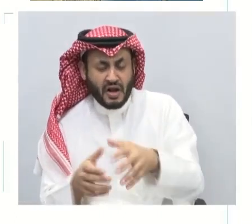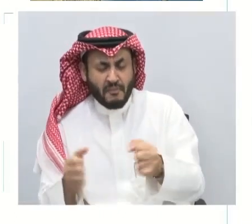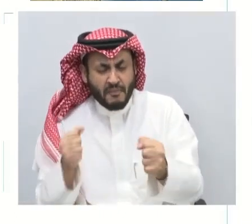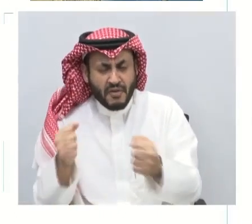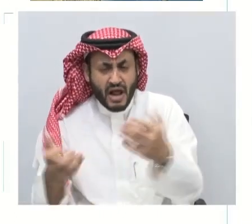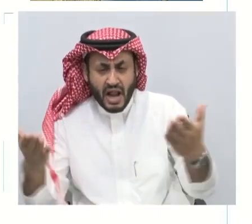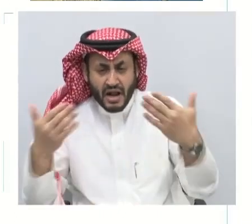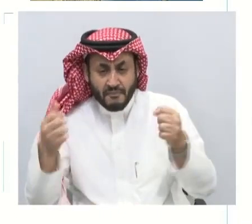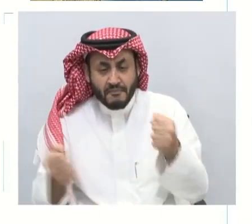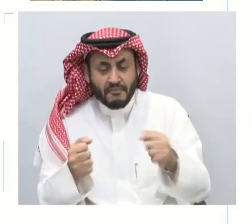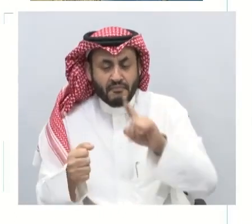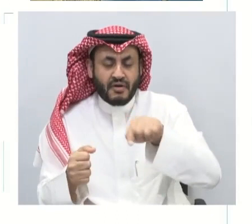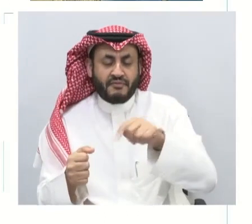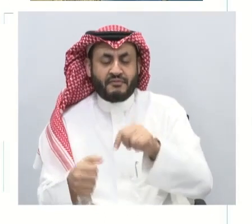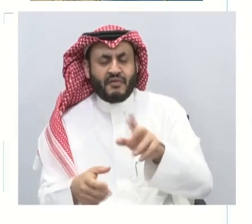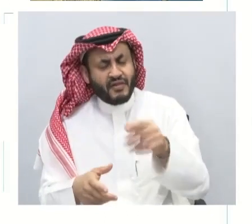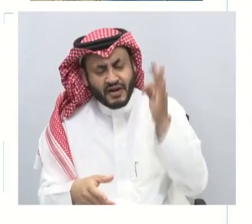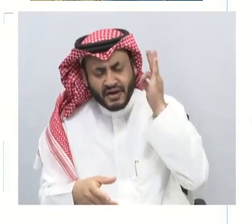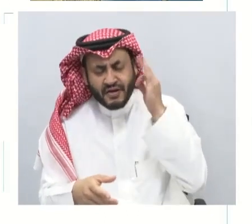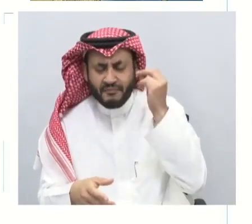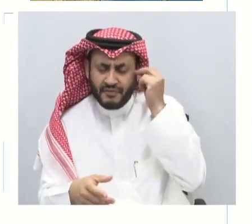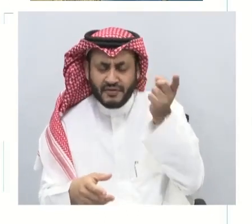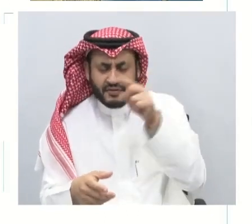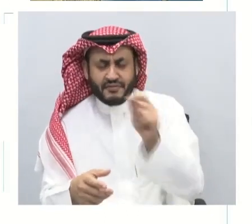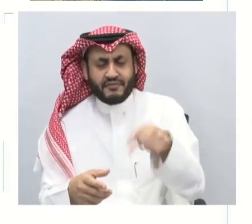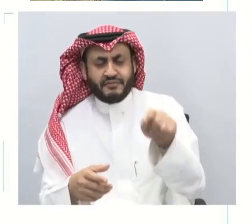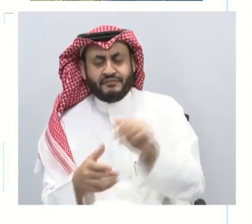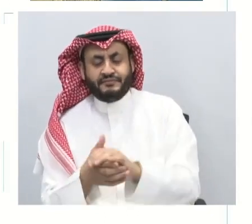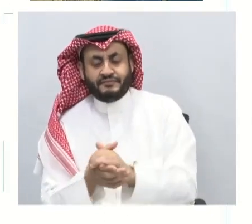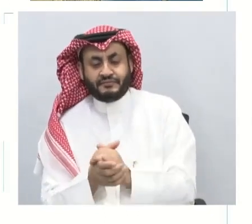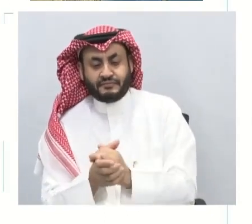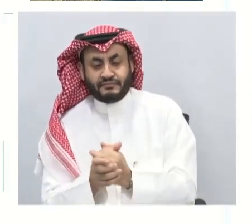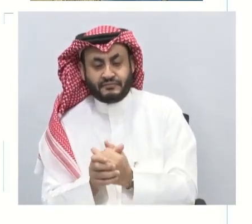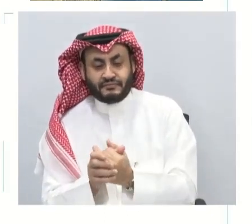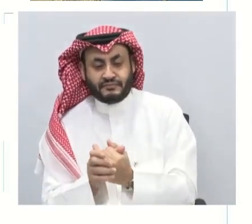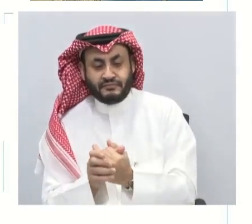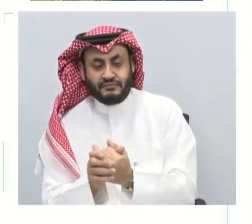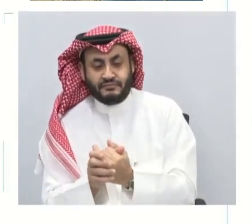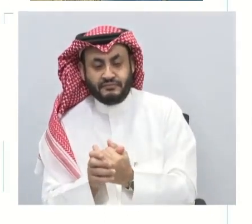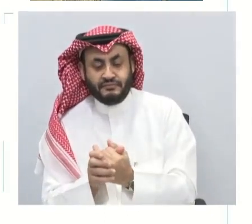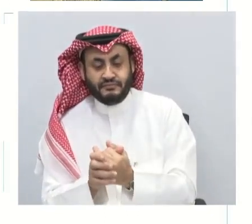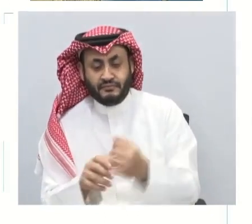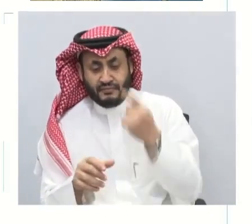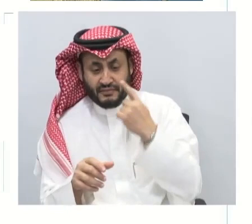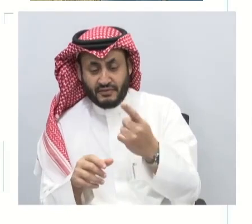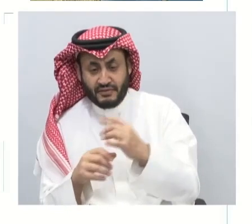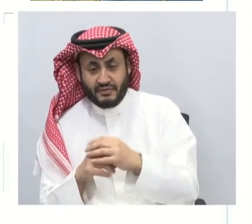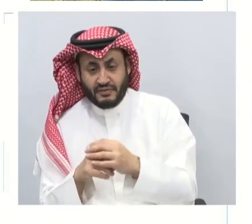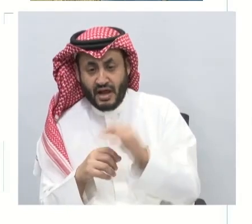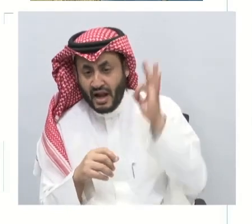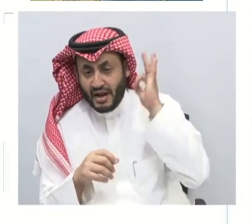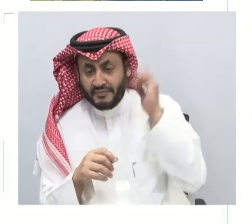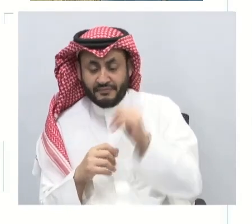cold. This is also you are going to listen to and find out. Okay. Now it's time to